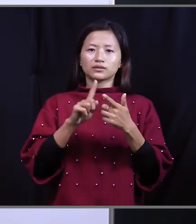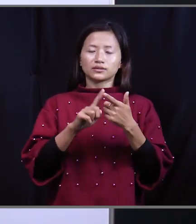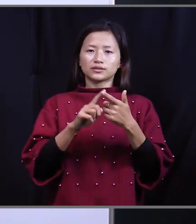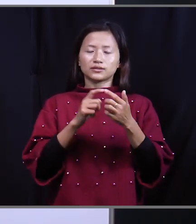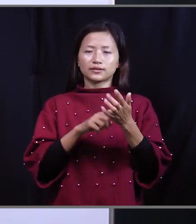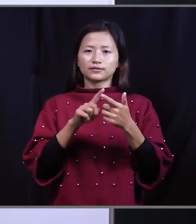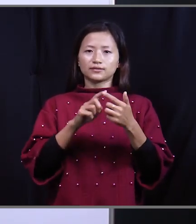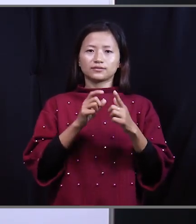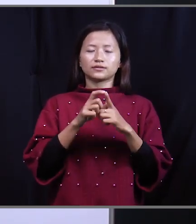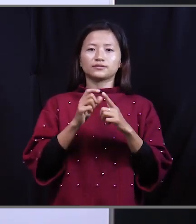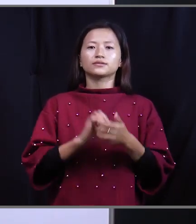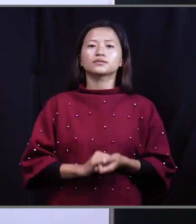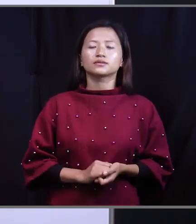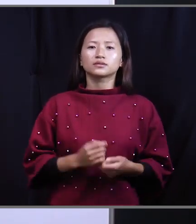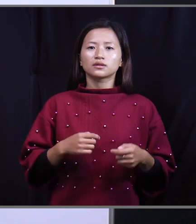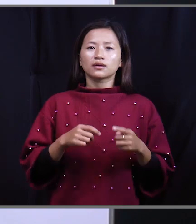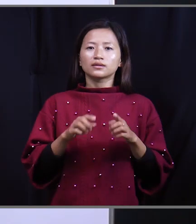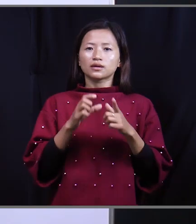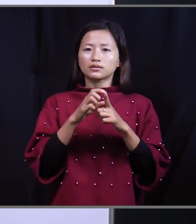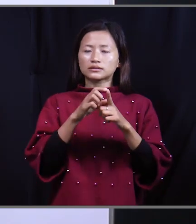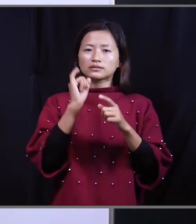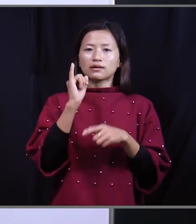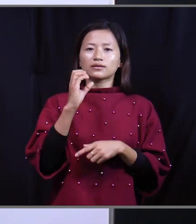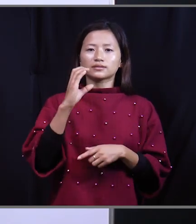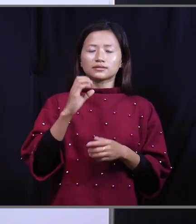D-I-P-L-O-T-E-N-E, diplotin, and dikinesis,